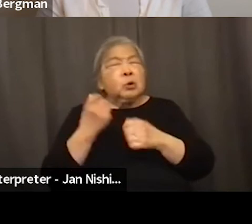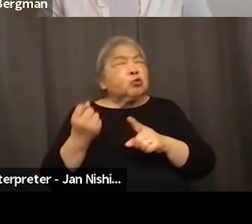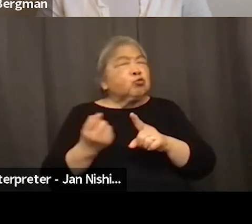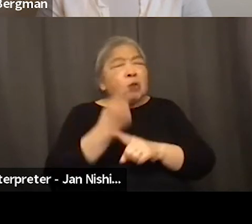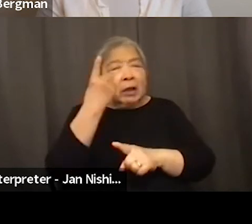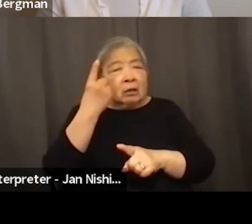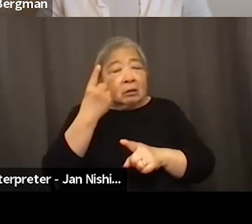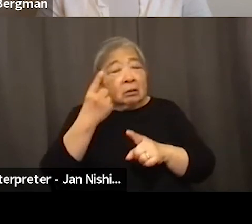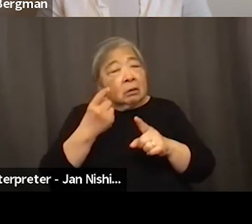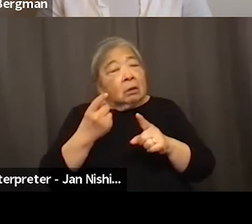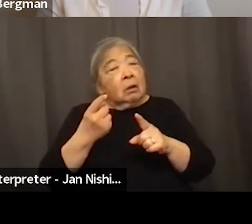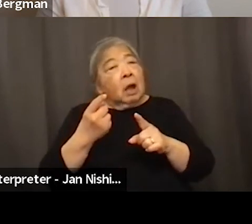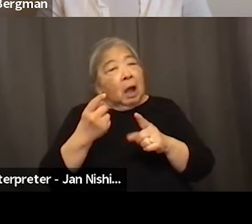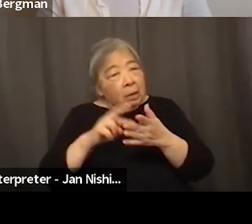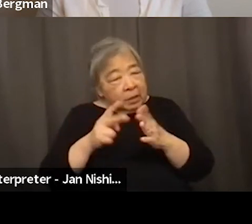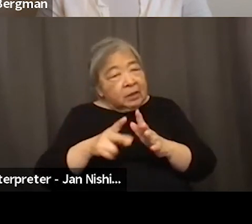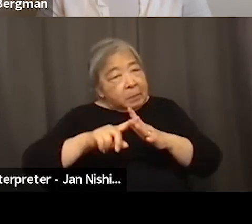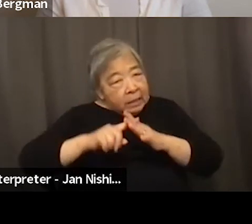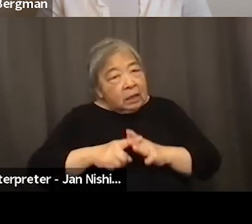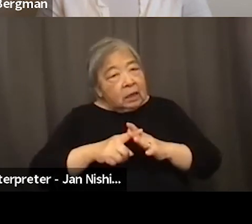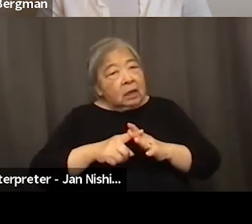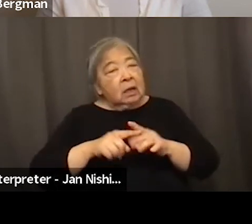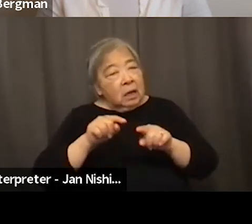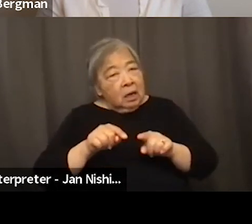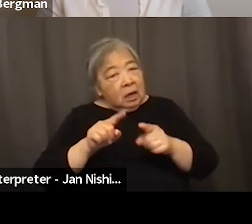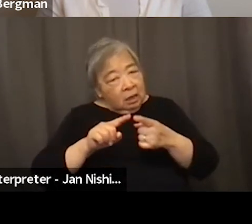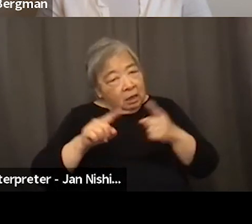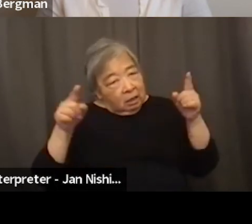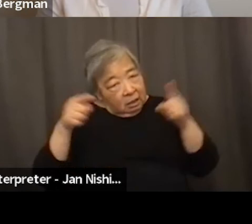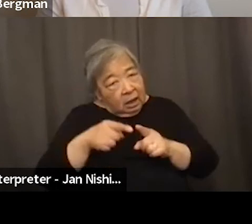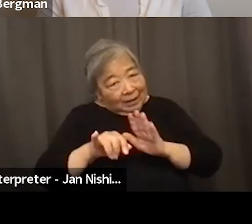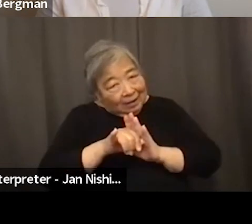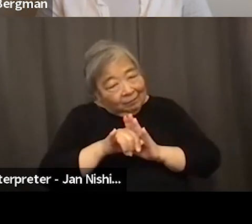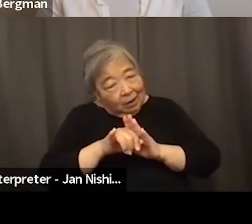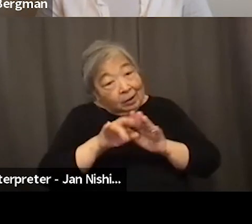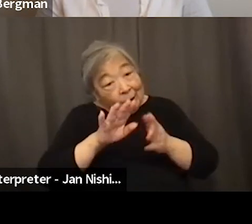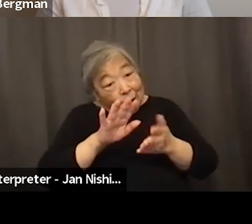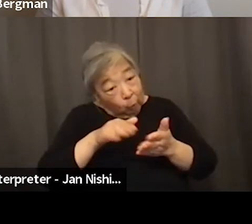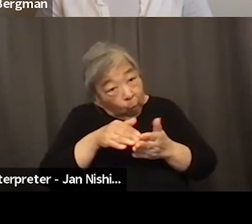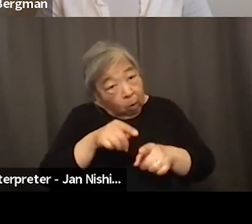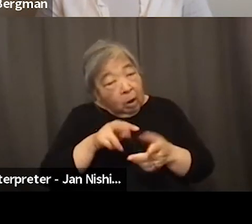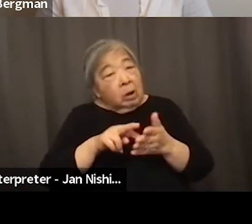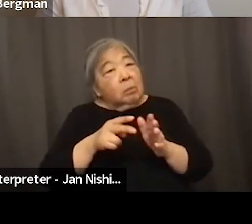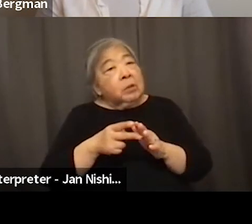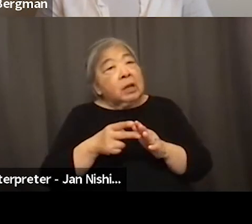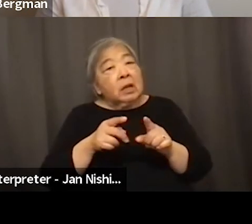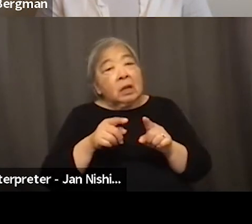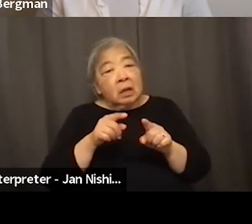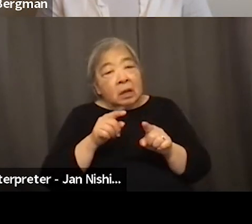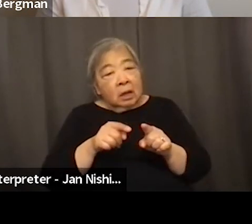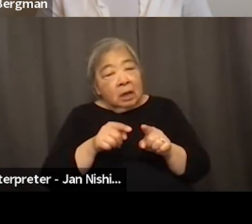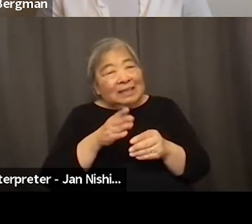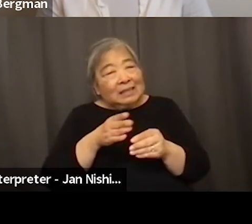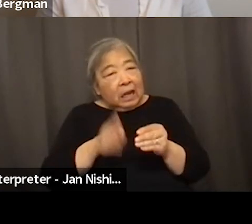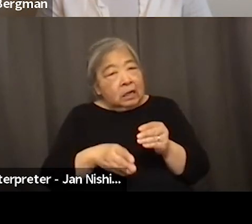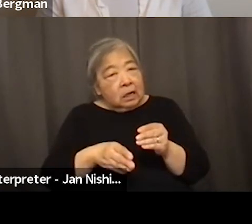here, I mean at the root, at the core, getting to the root of, to the core of means it's an upending and an ending